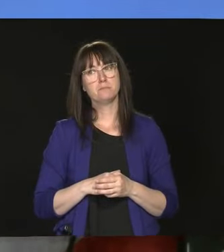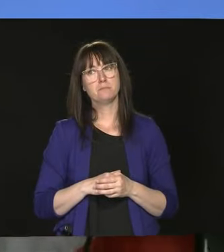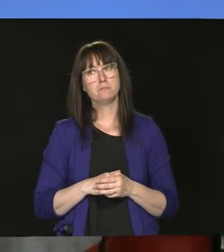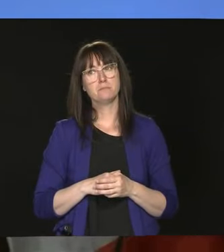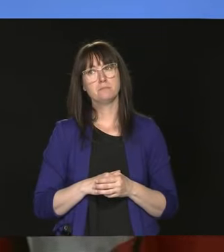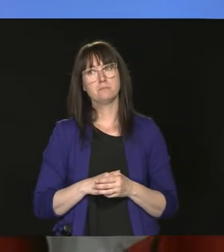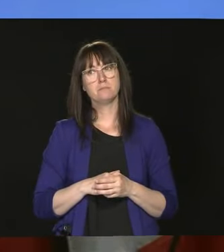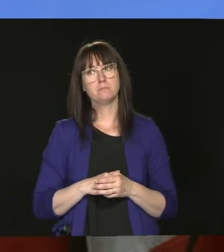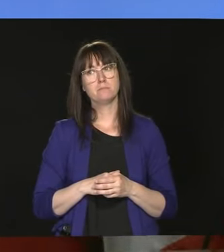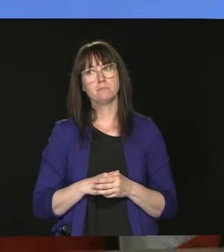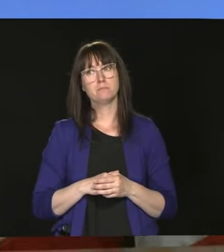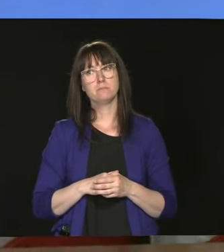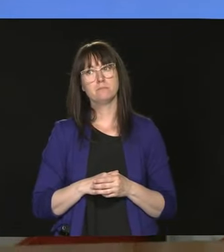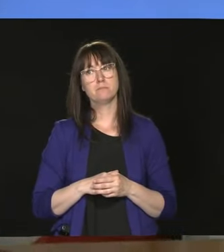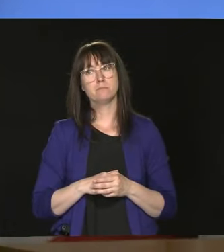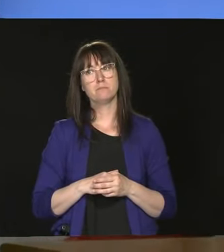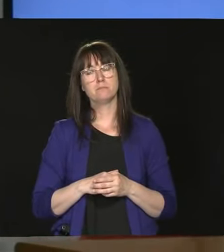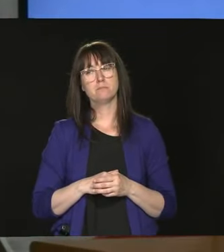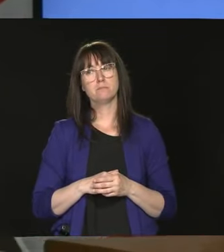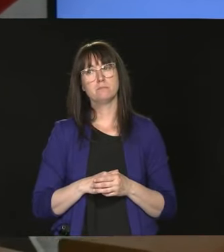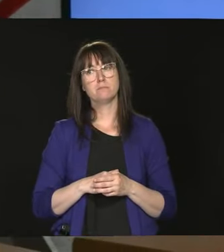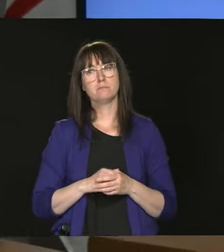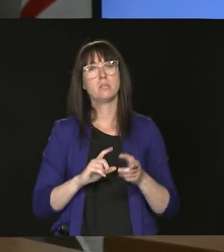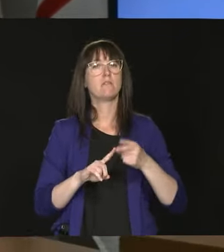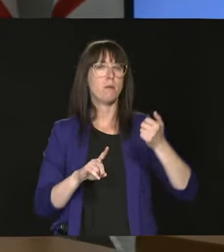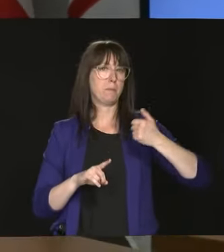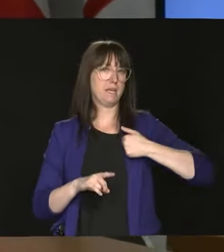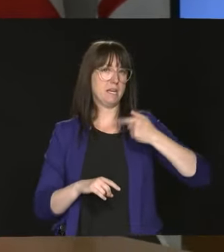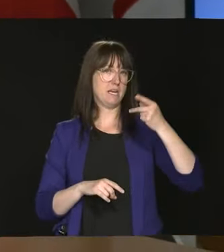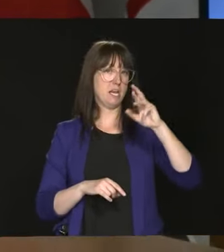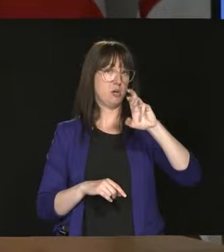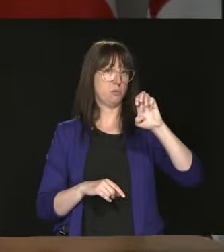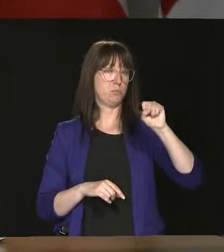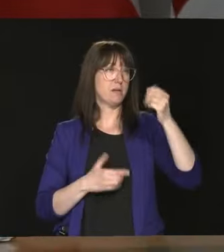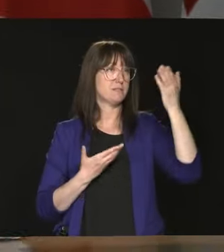Laura Osmond with the Canadian Press. Please go ahead. À vous la parole.